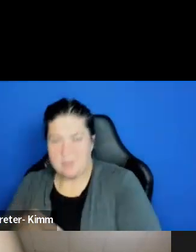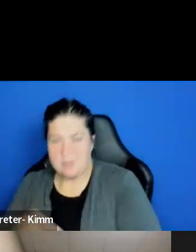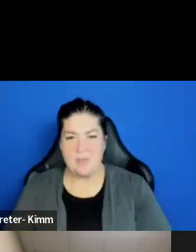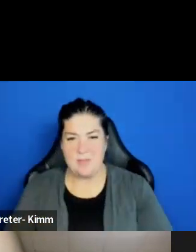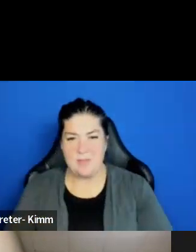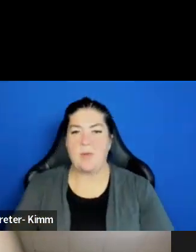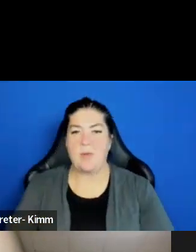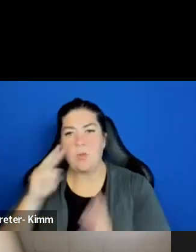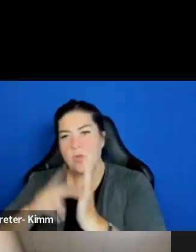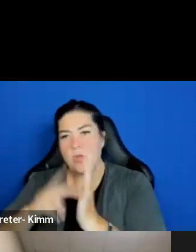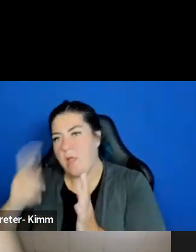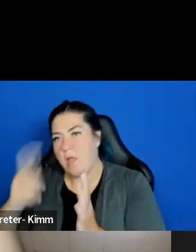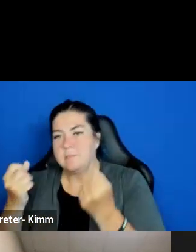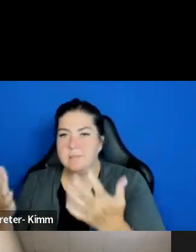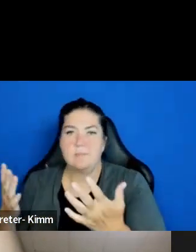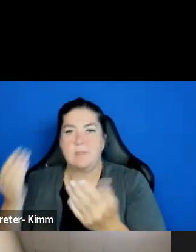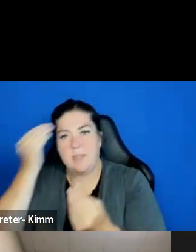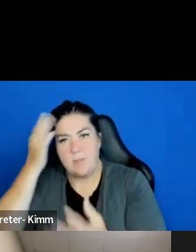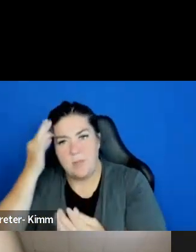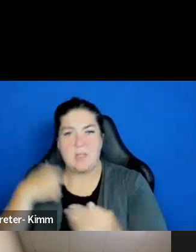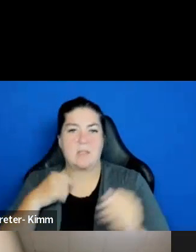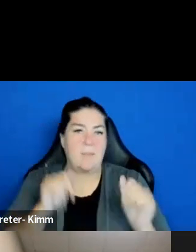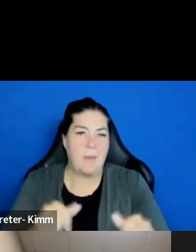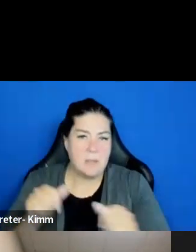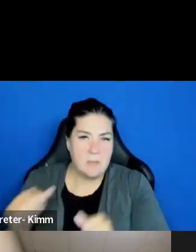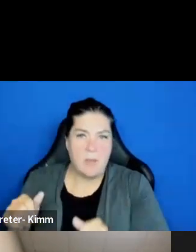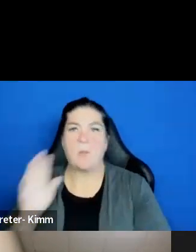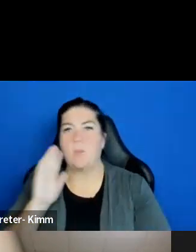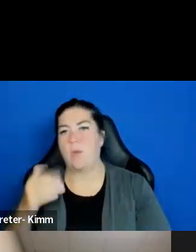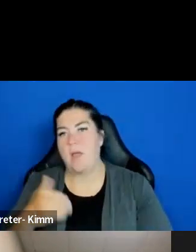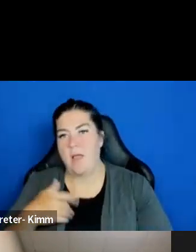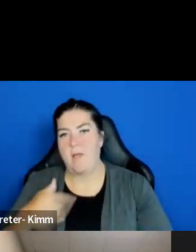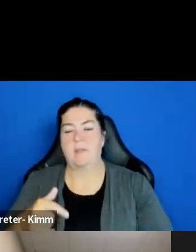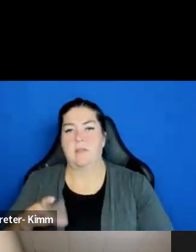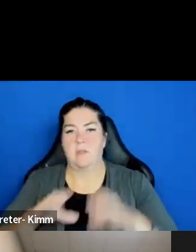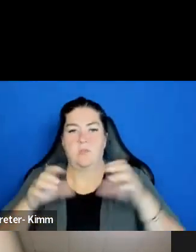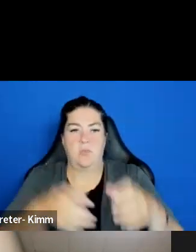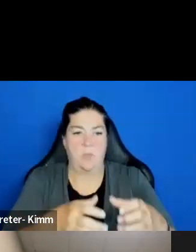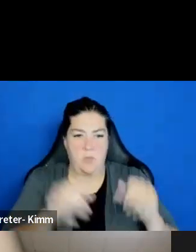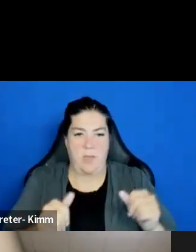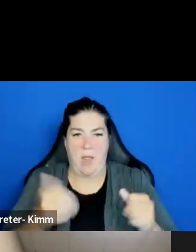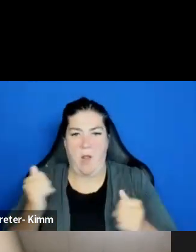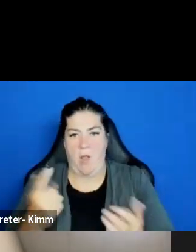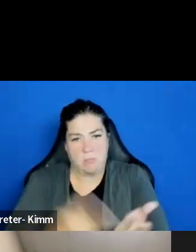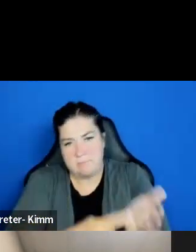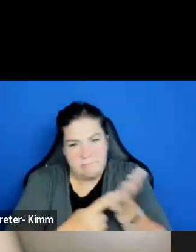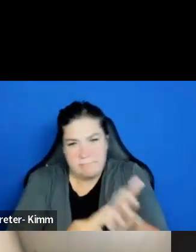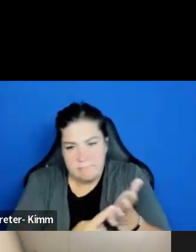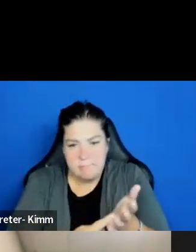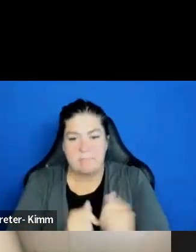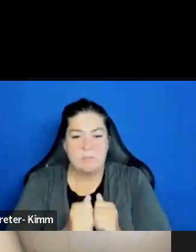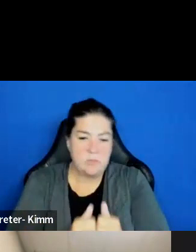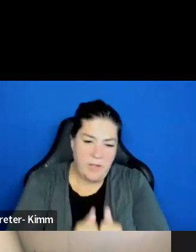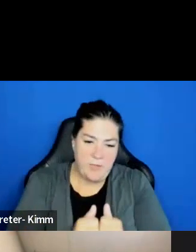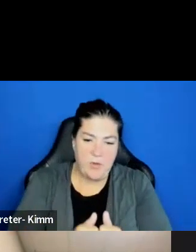look up as much information as we can, but then we'll also be holding this forum so that we can all host that discussion as well. If anyone else has some answers